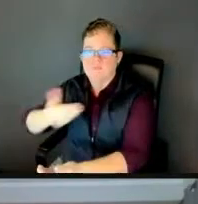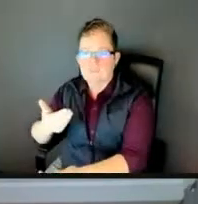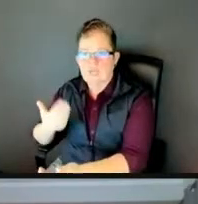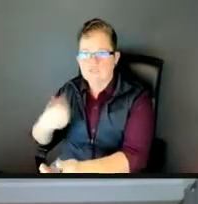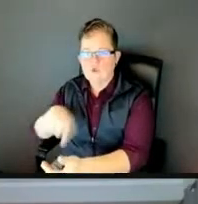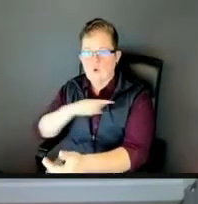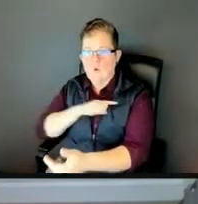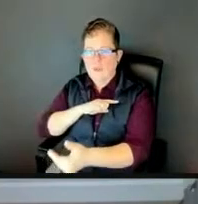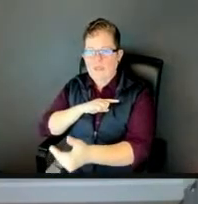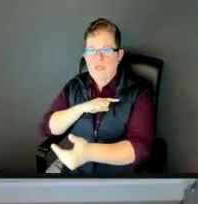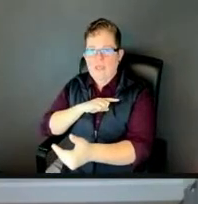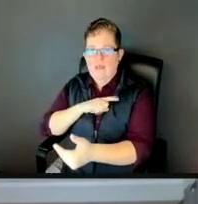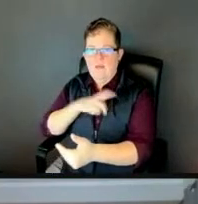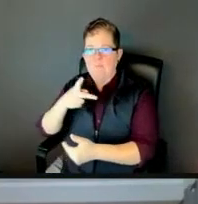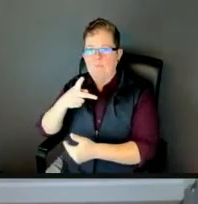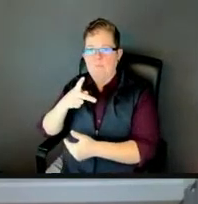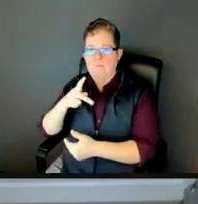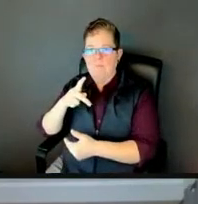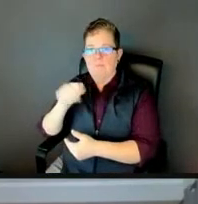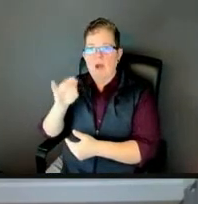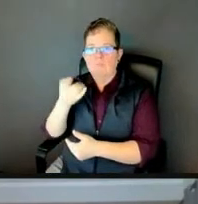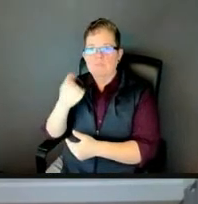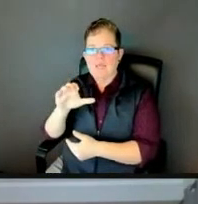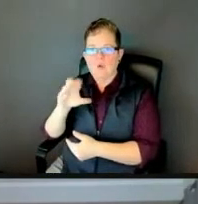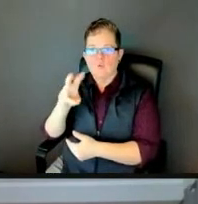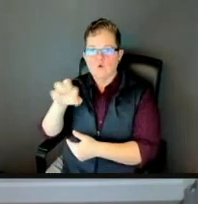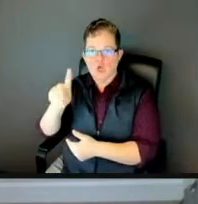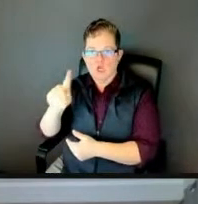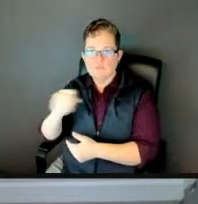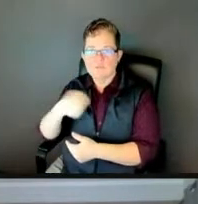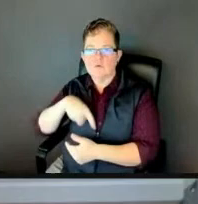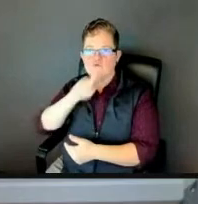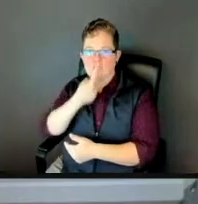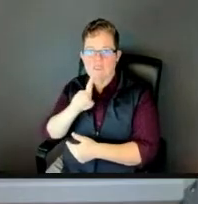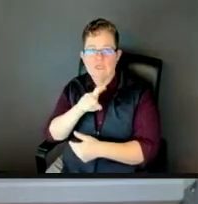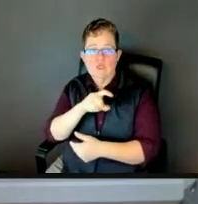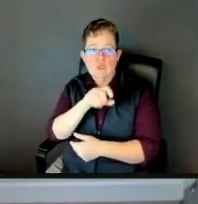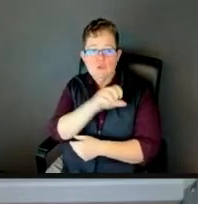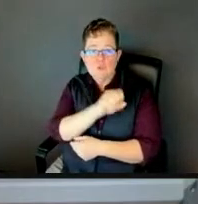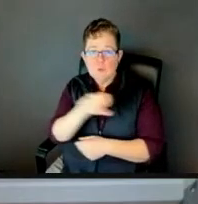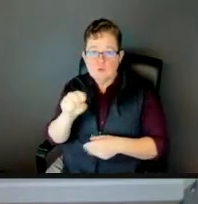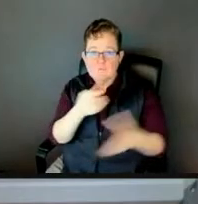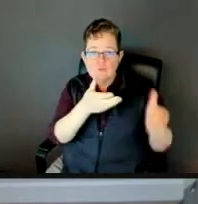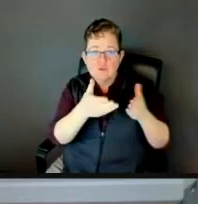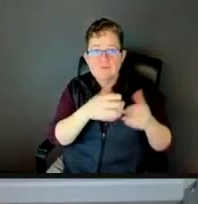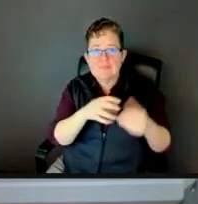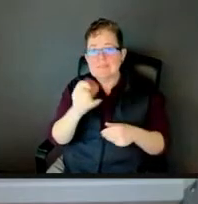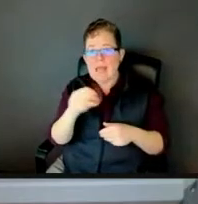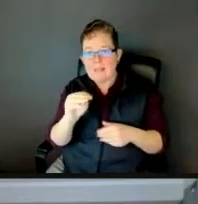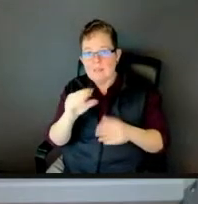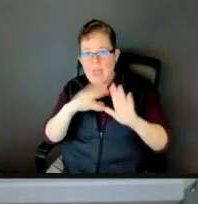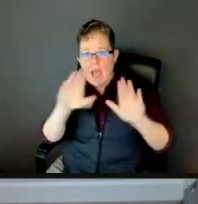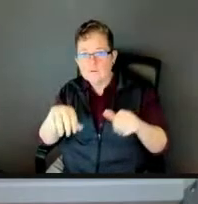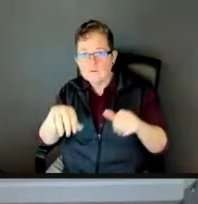come in at Public Works, we come in after our social service partners and Salem Housing Authority have come in and, right, and worked